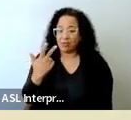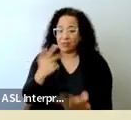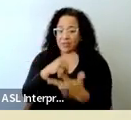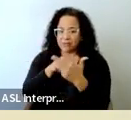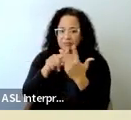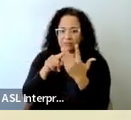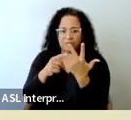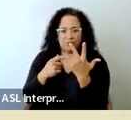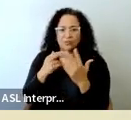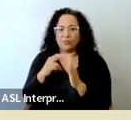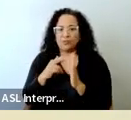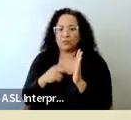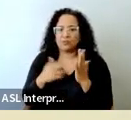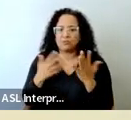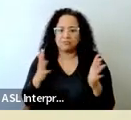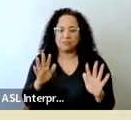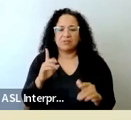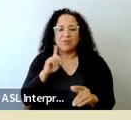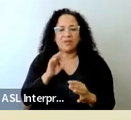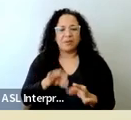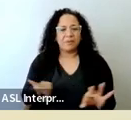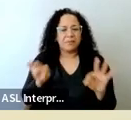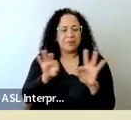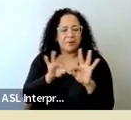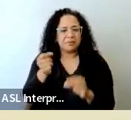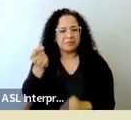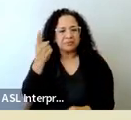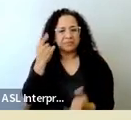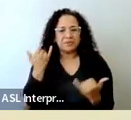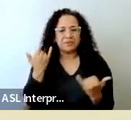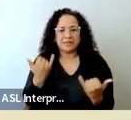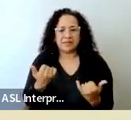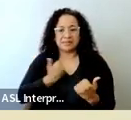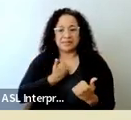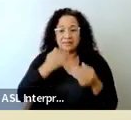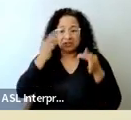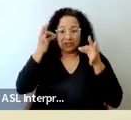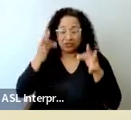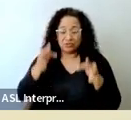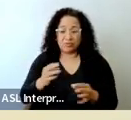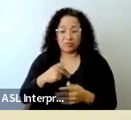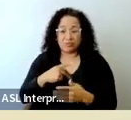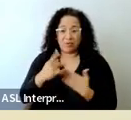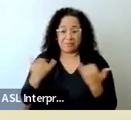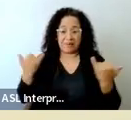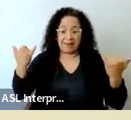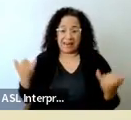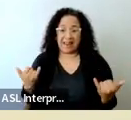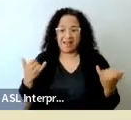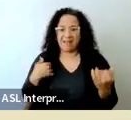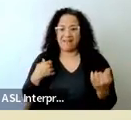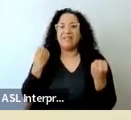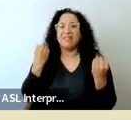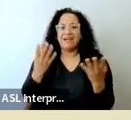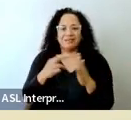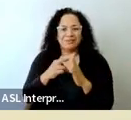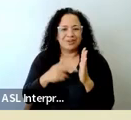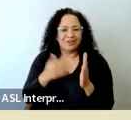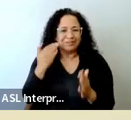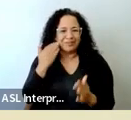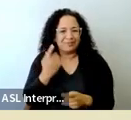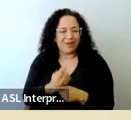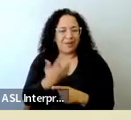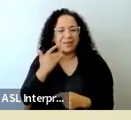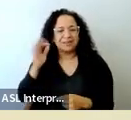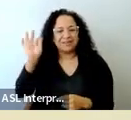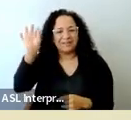rules. So I think it's important to understand now the self-determination program that we're in now has lots of rules, right? Well, that's because it's